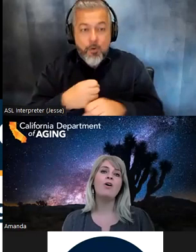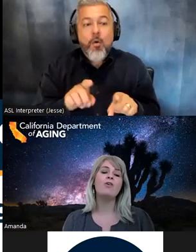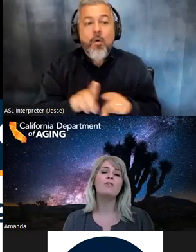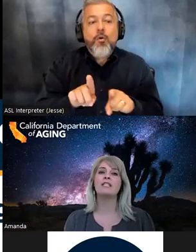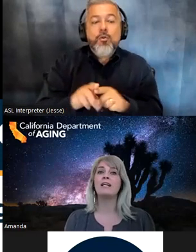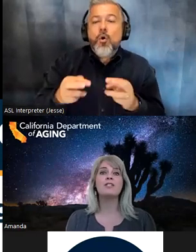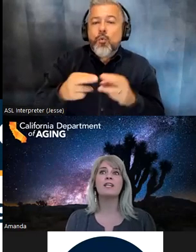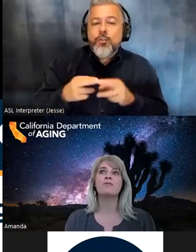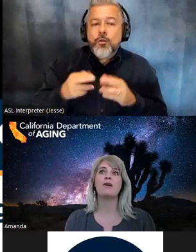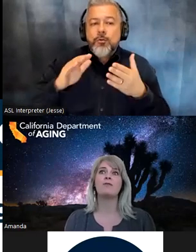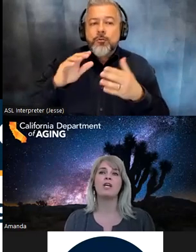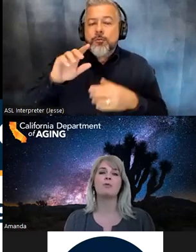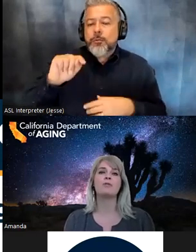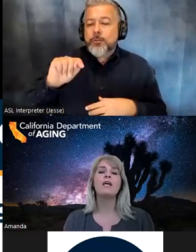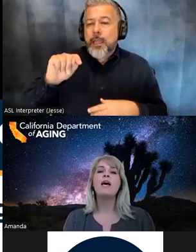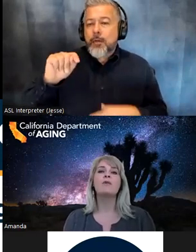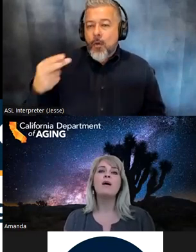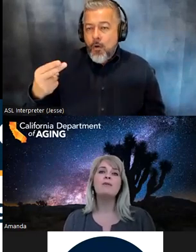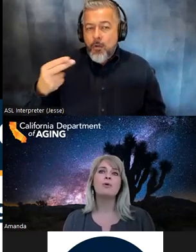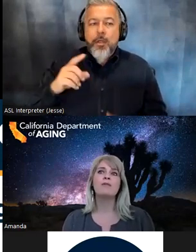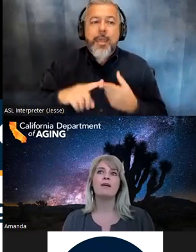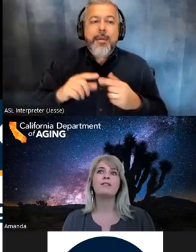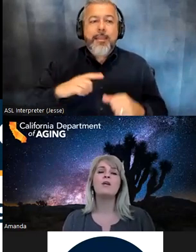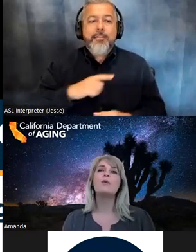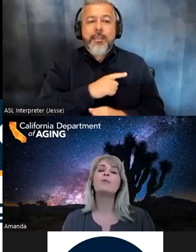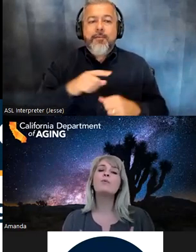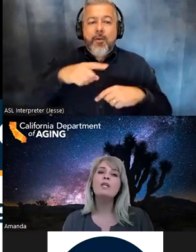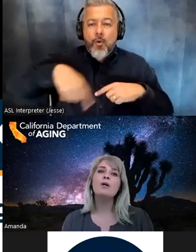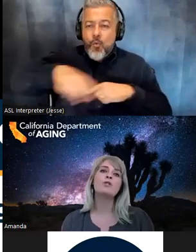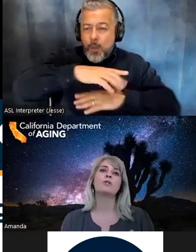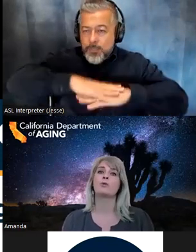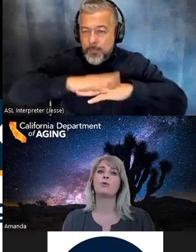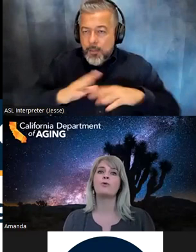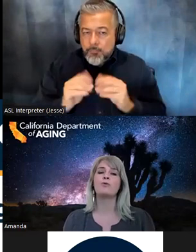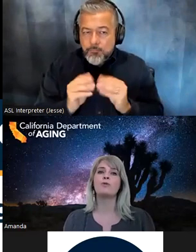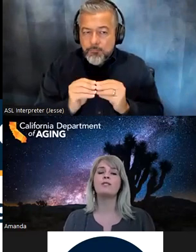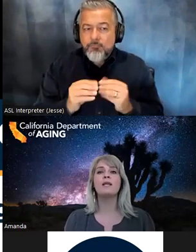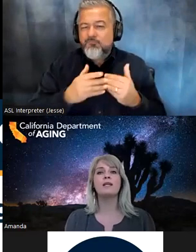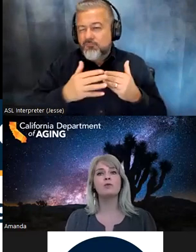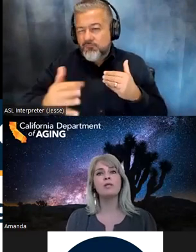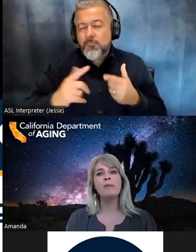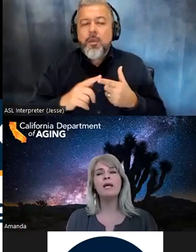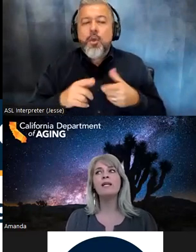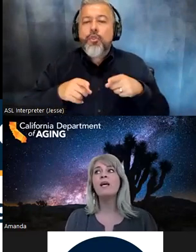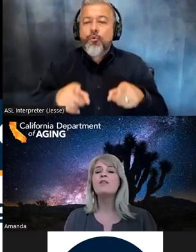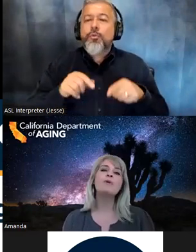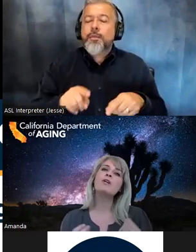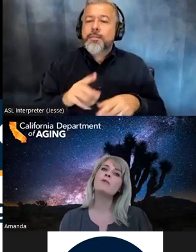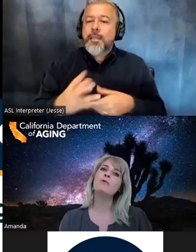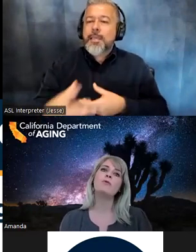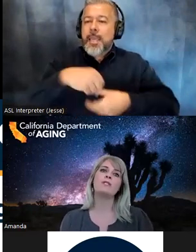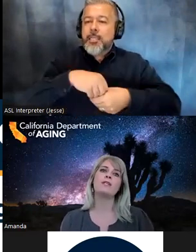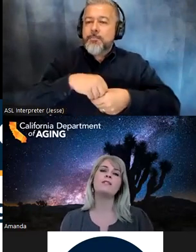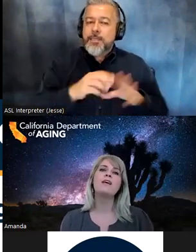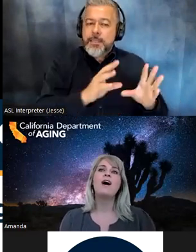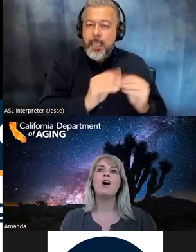town halls and legislative roundtables and many more events. We really want to ensure through this engagement campaign that we hear from